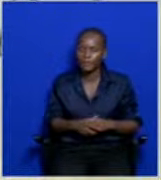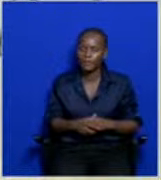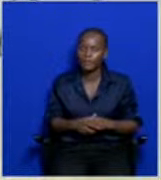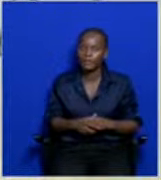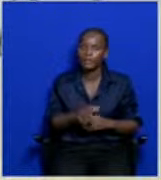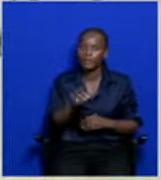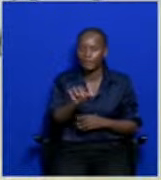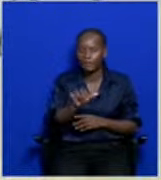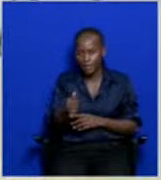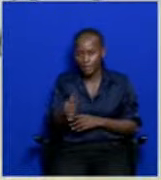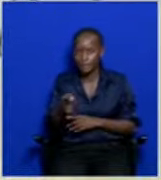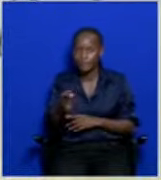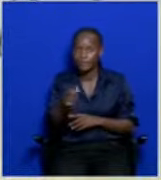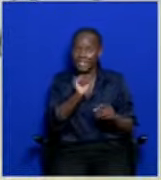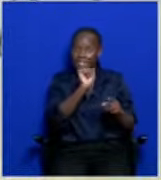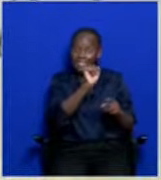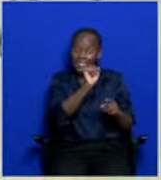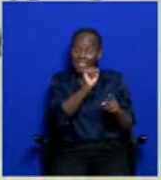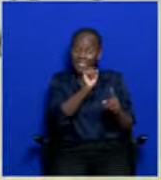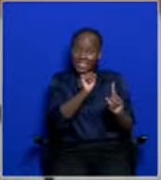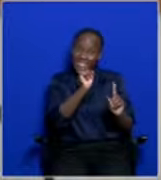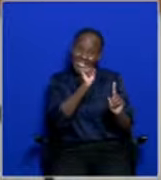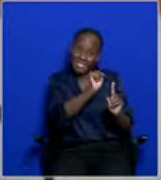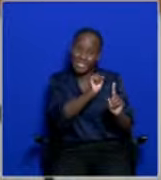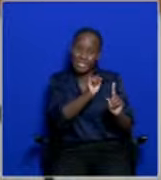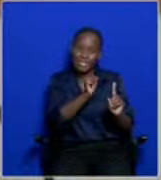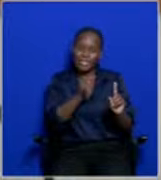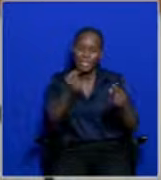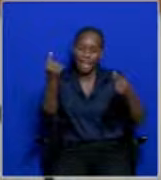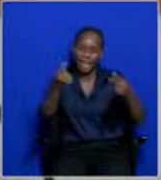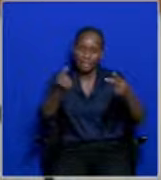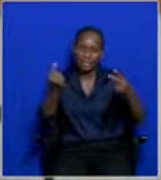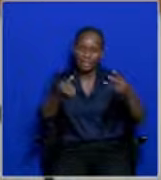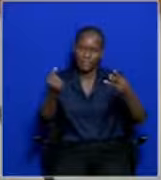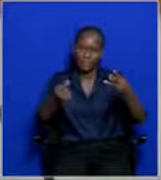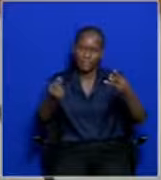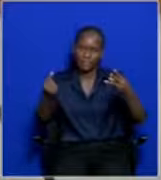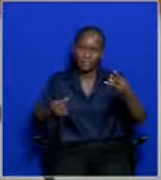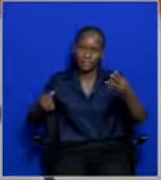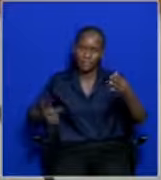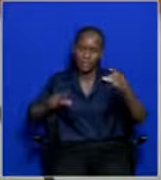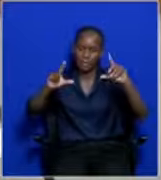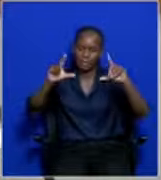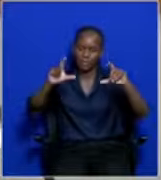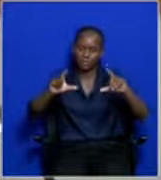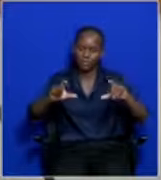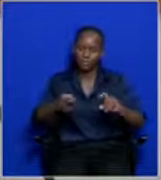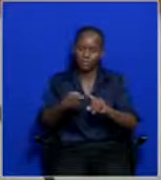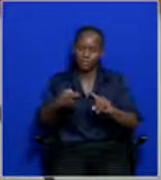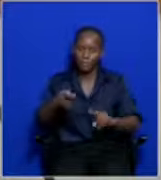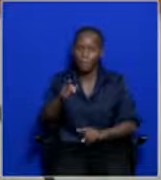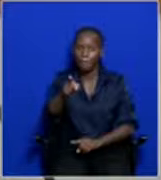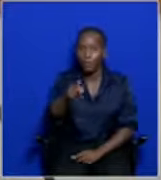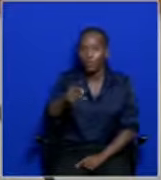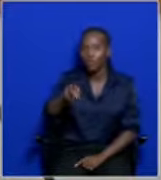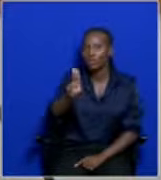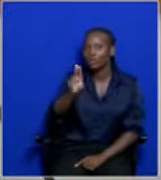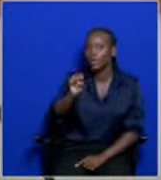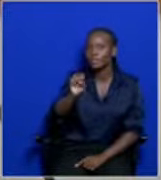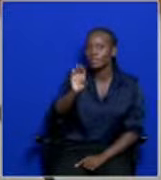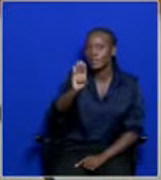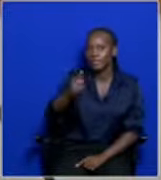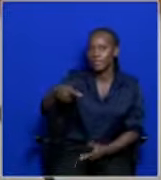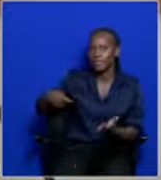that he extracted from that USB and enhanced. It's about 14 pictures, and